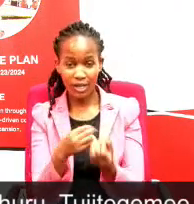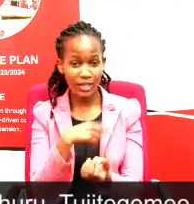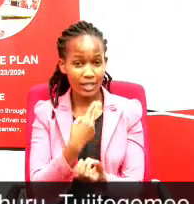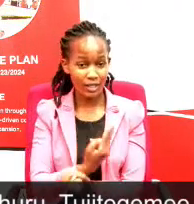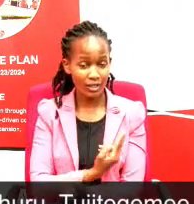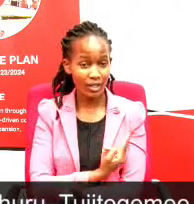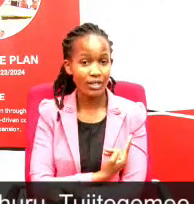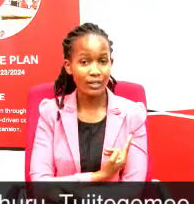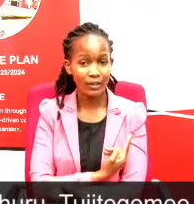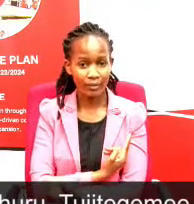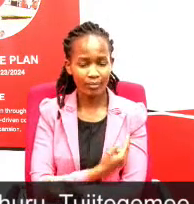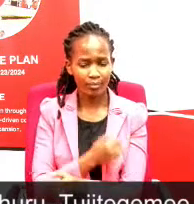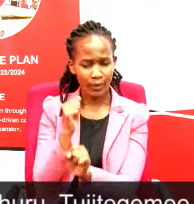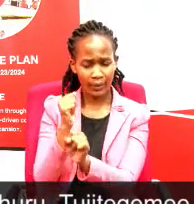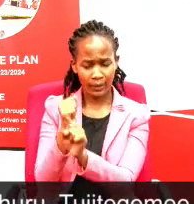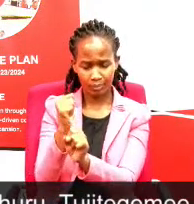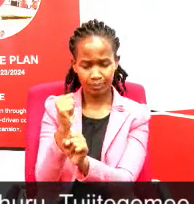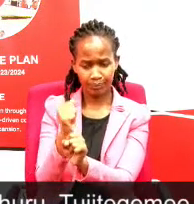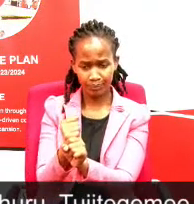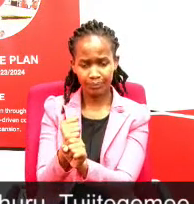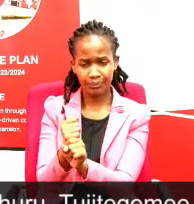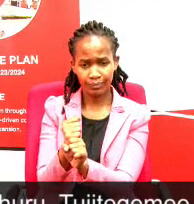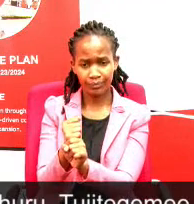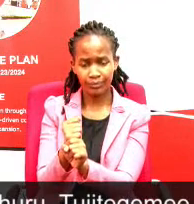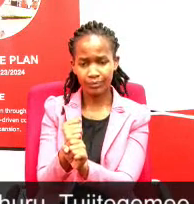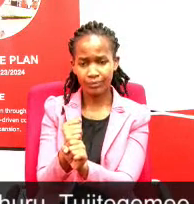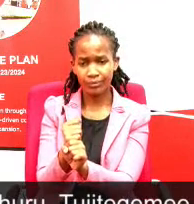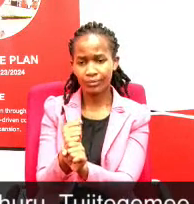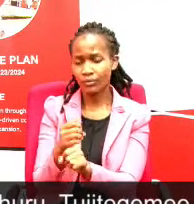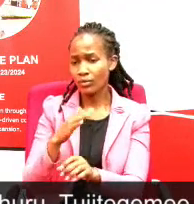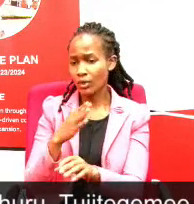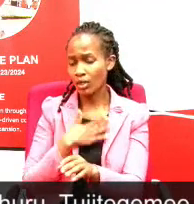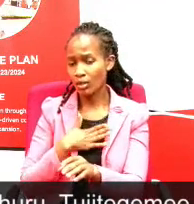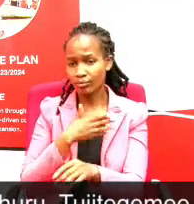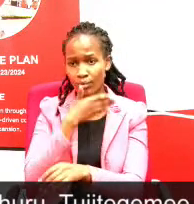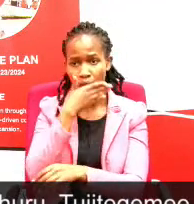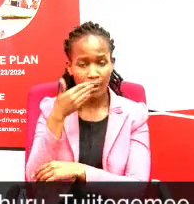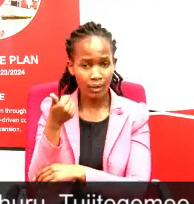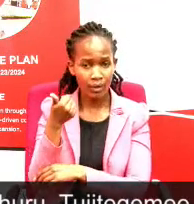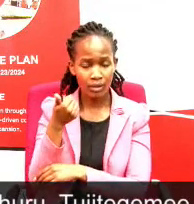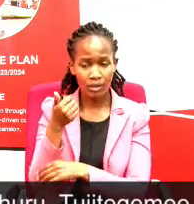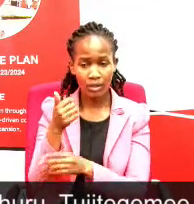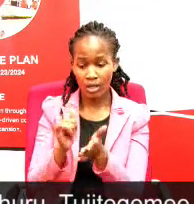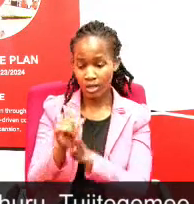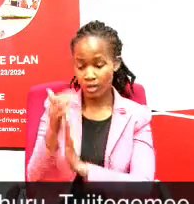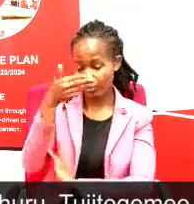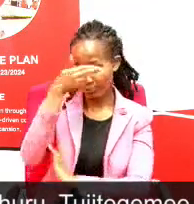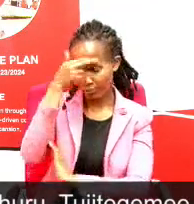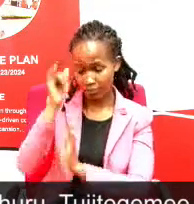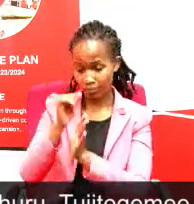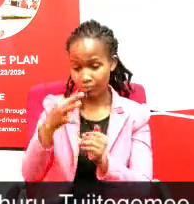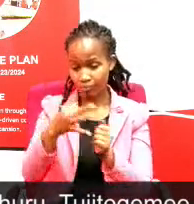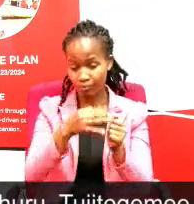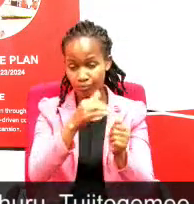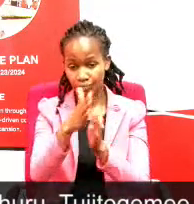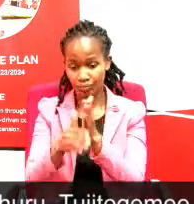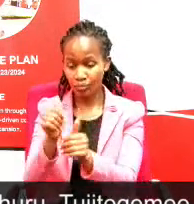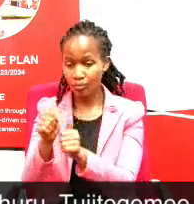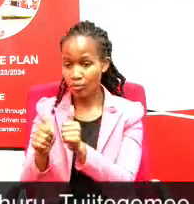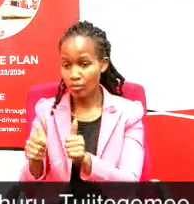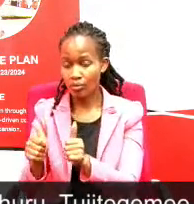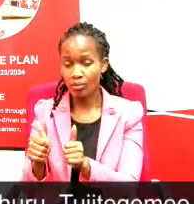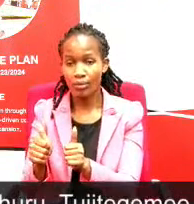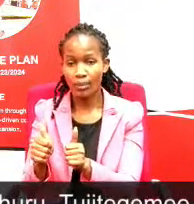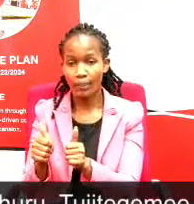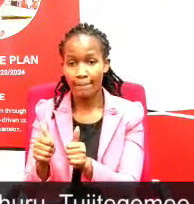to perform our duties better, and it's for that reason that the 8th corporate plan, which is a planning tool,